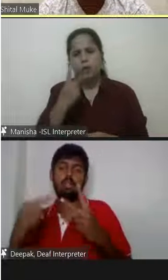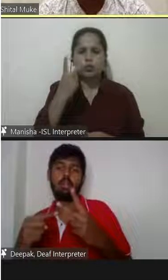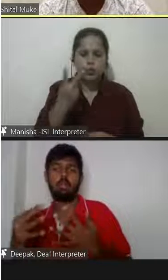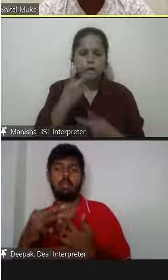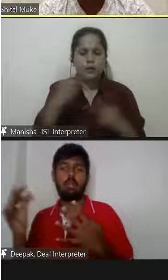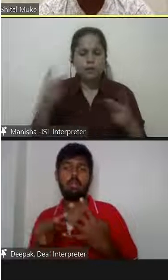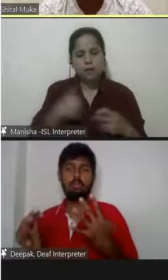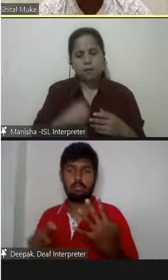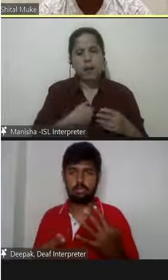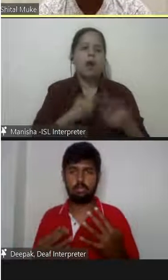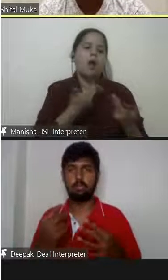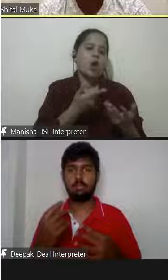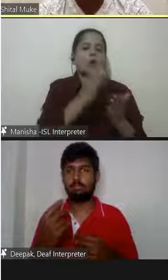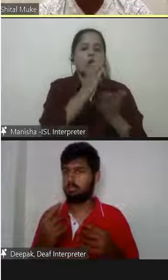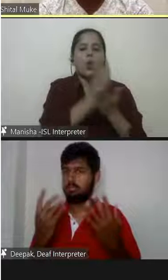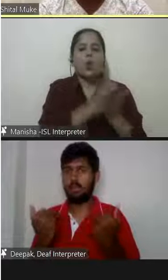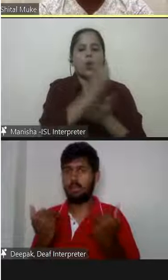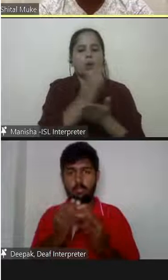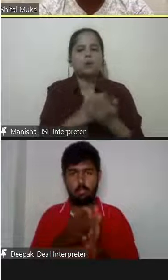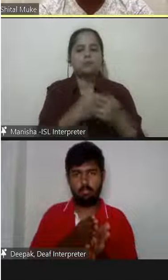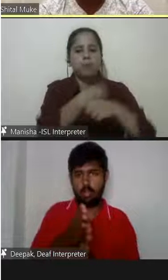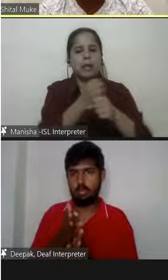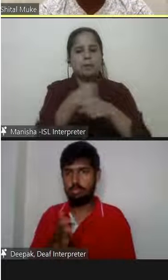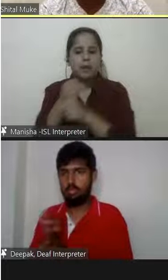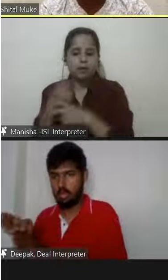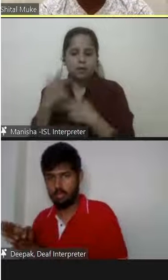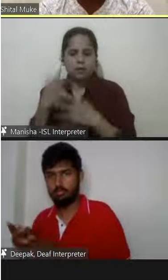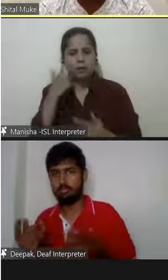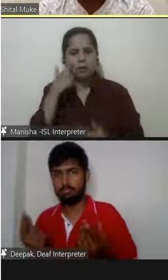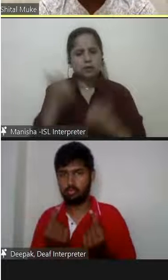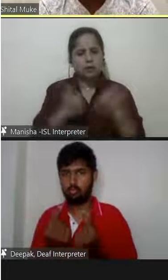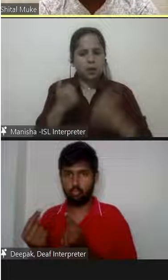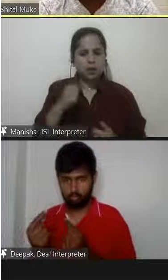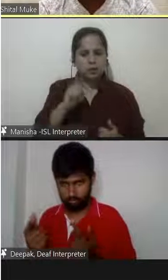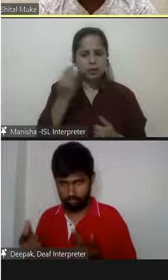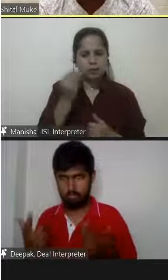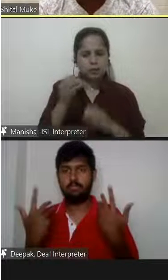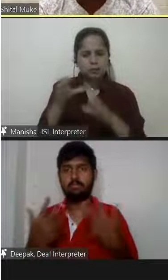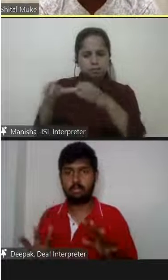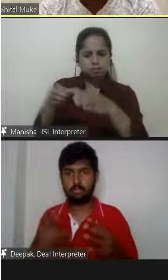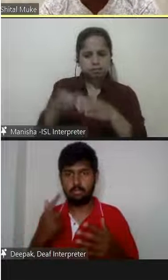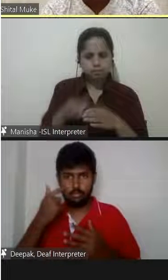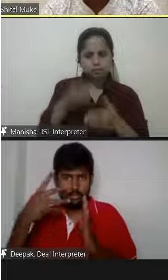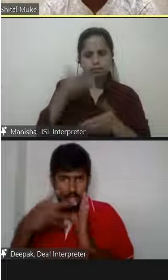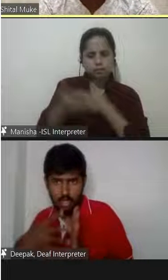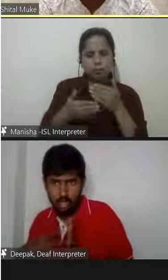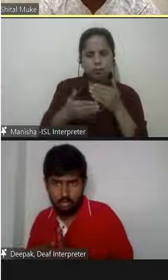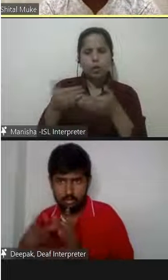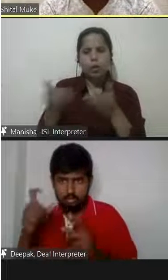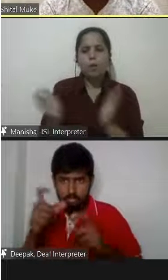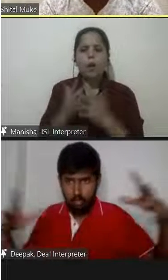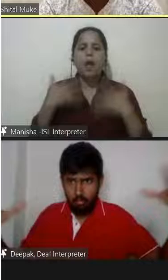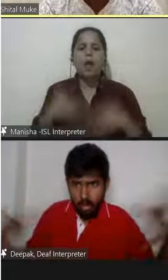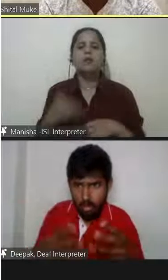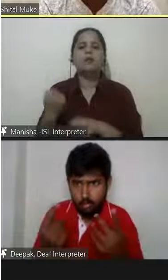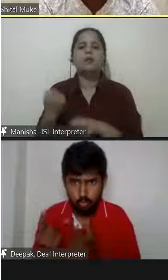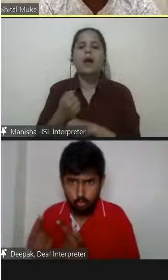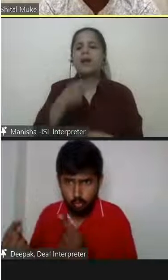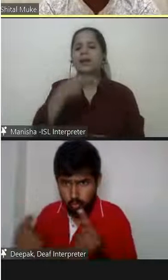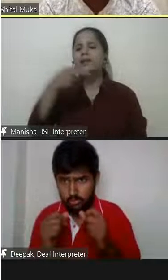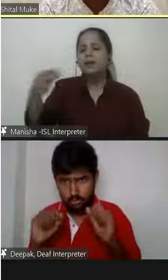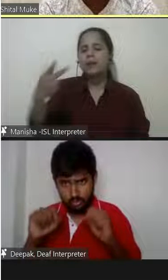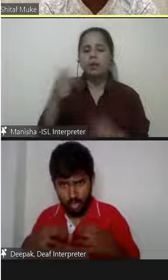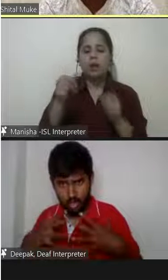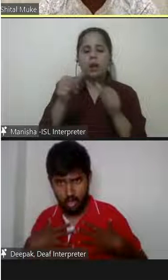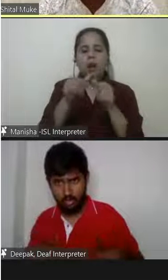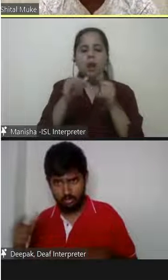of the whole intervention, and we test them with the community health workers called ASHA workers here in Madhya